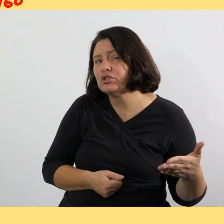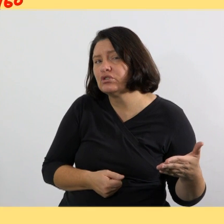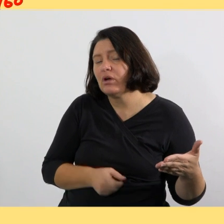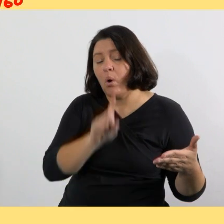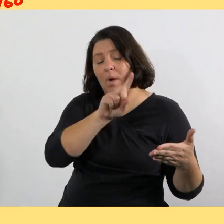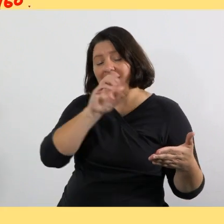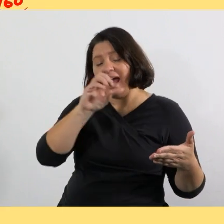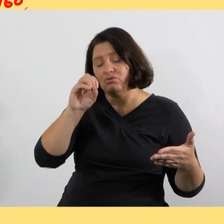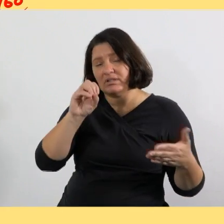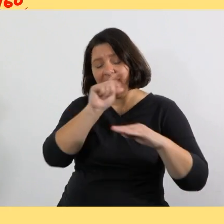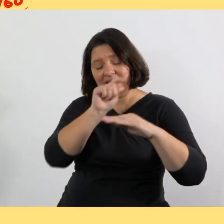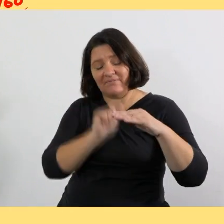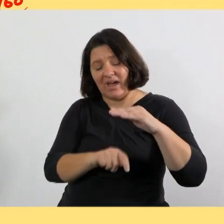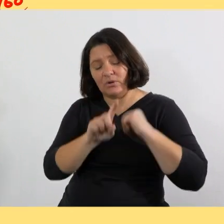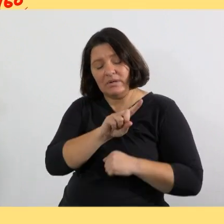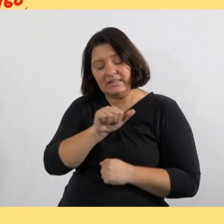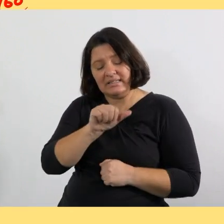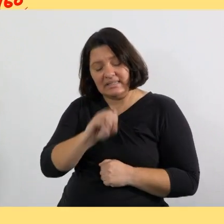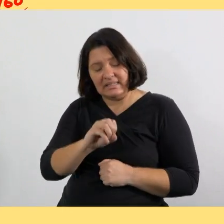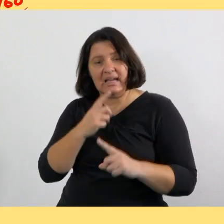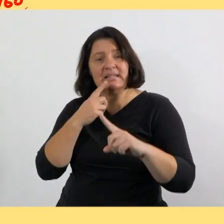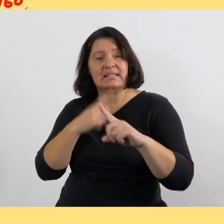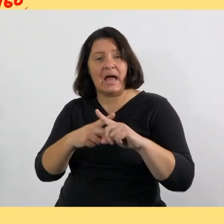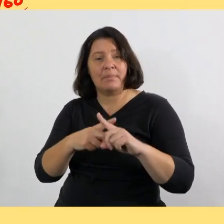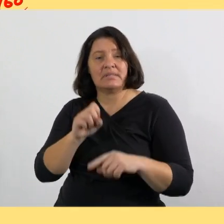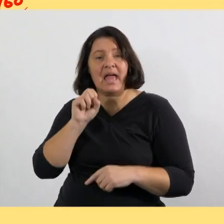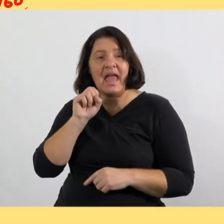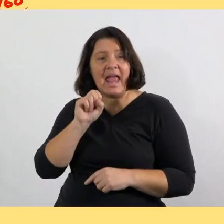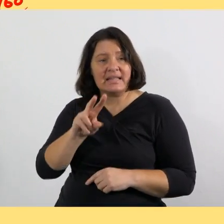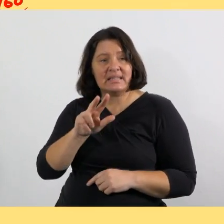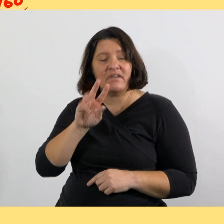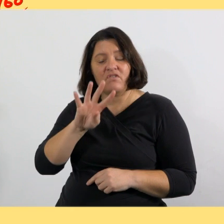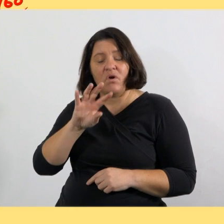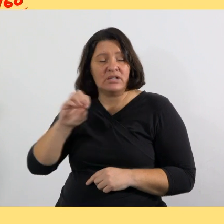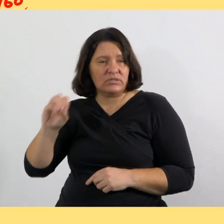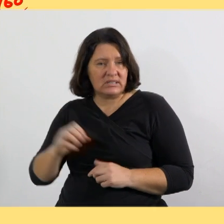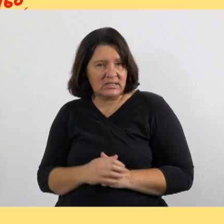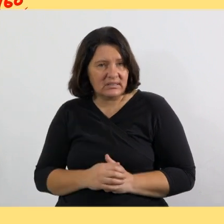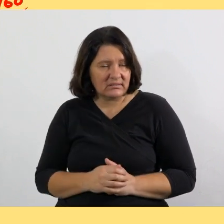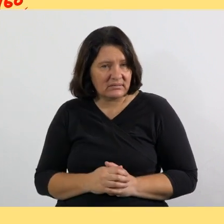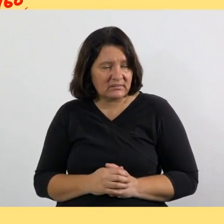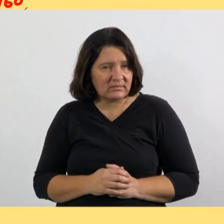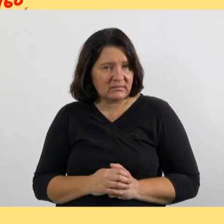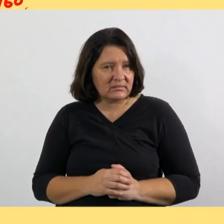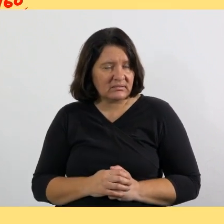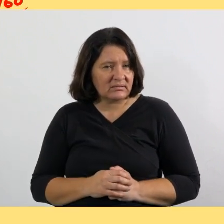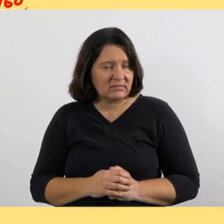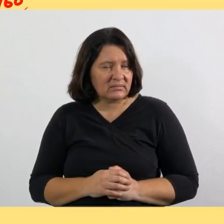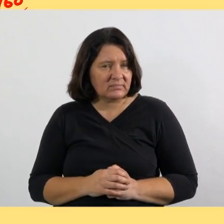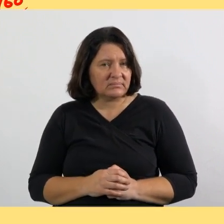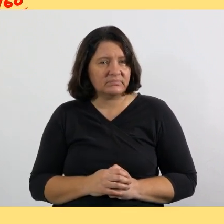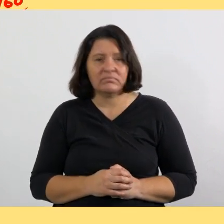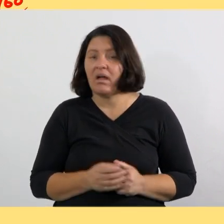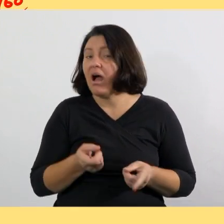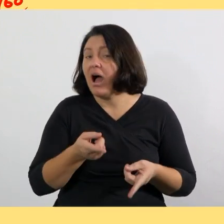want. But what you have is the selling price, which is 160%, multiplied by your 18,400, which